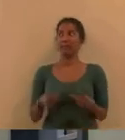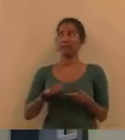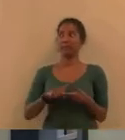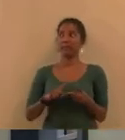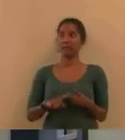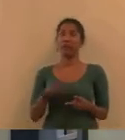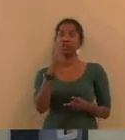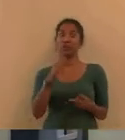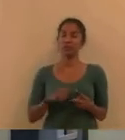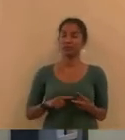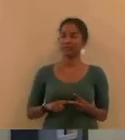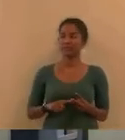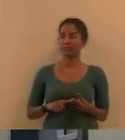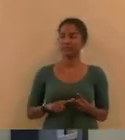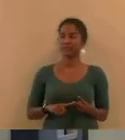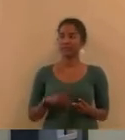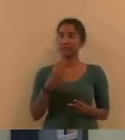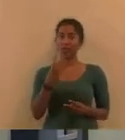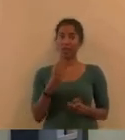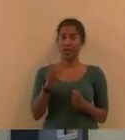2, 3,